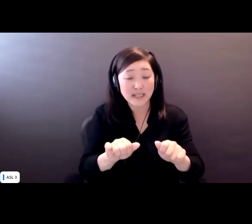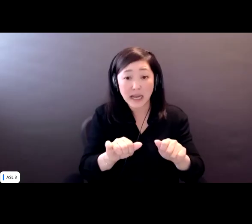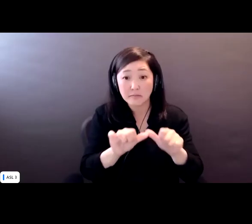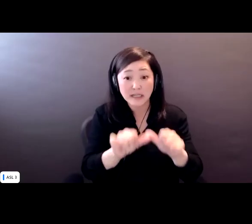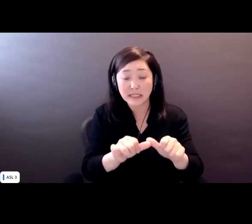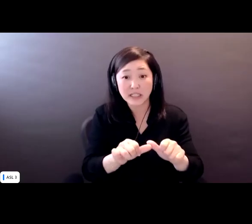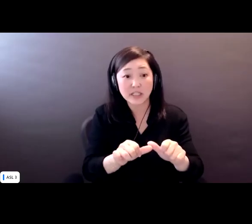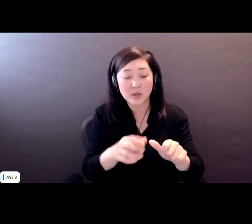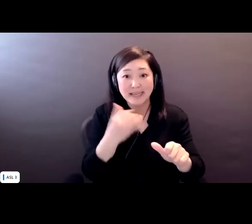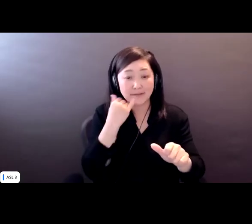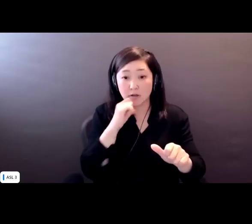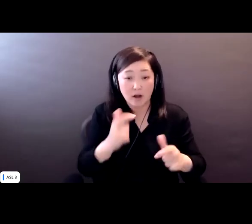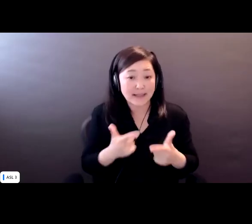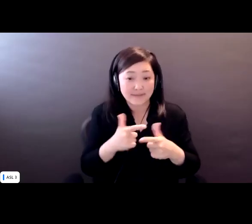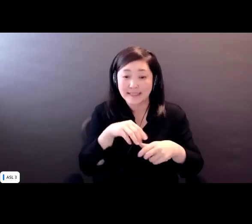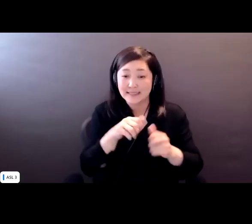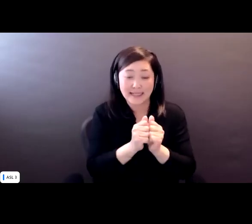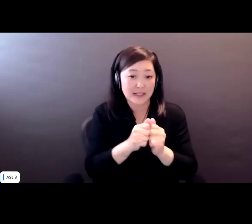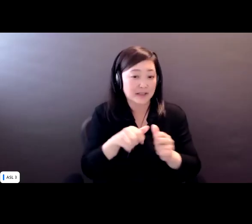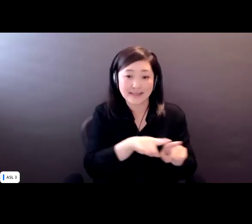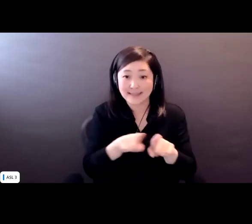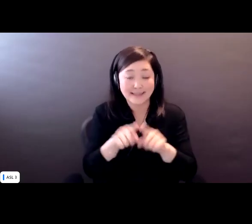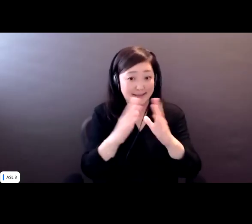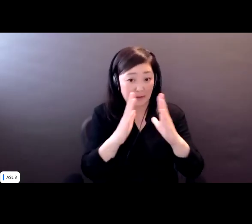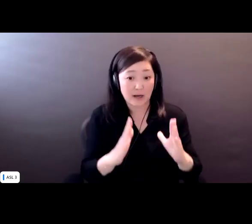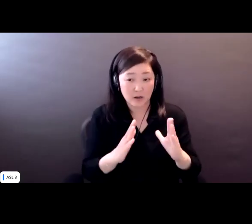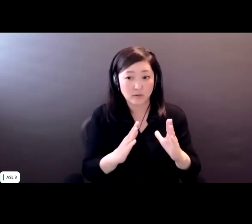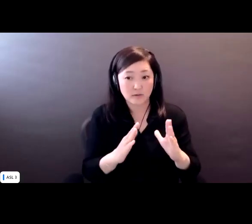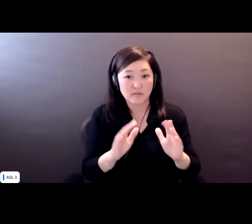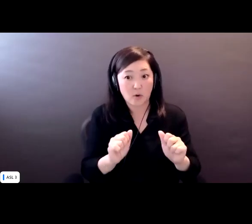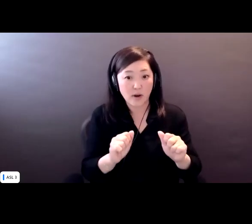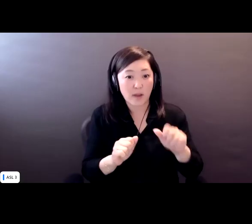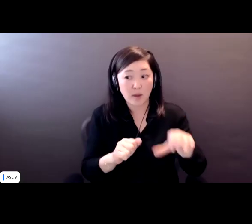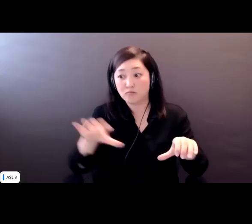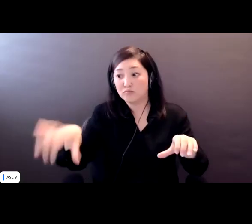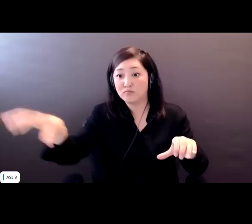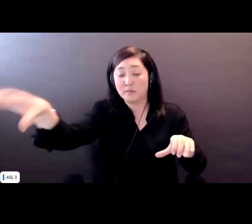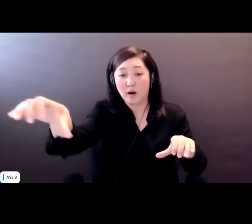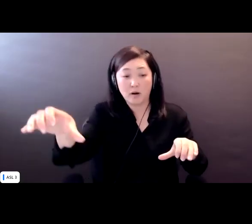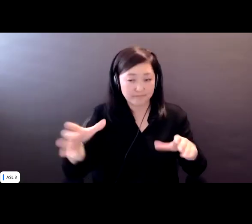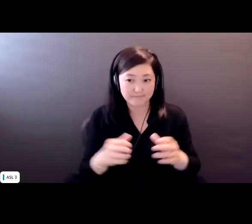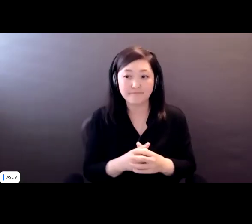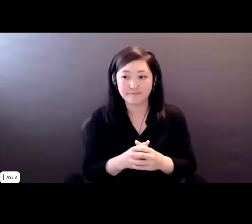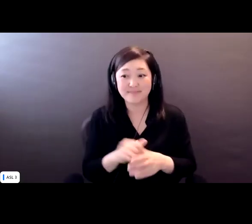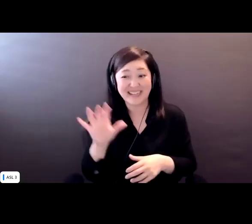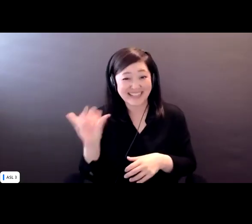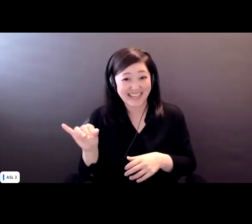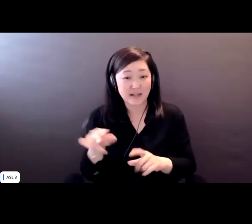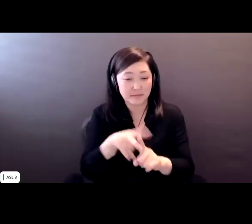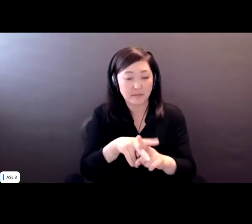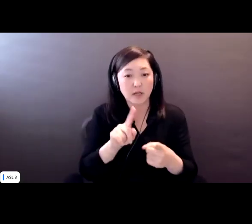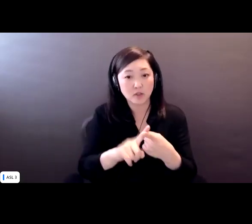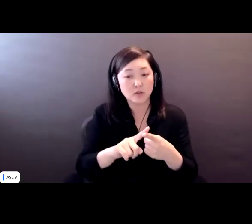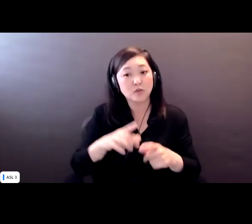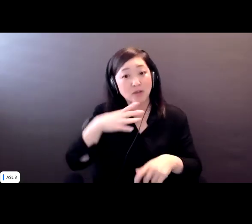after separation. Now, that amendment is also relevant to the elder abuse context, where,